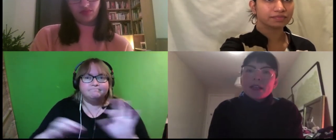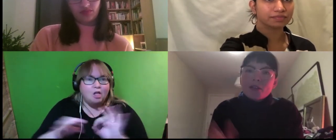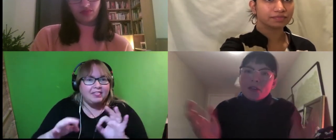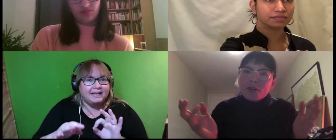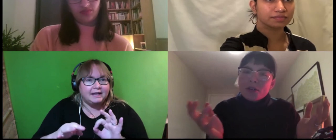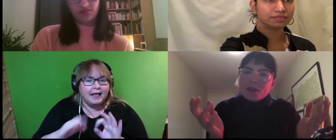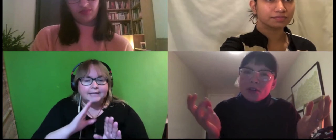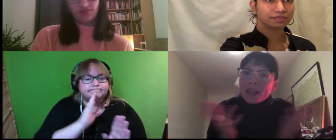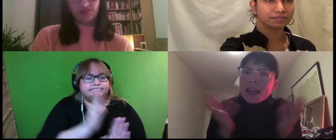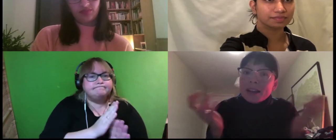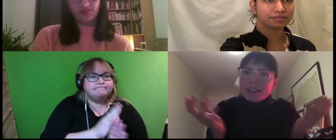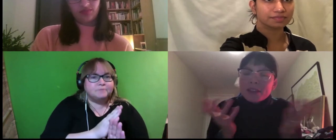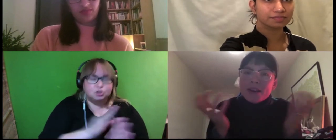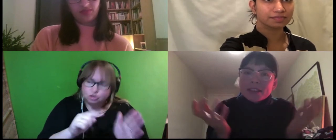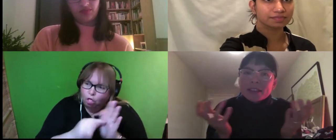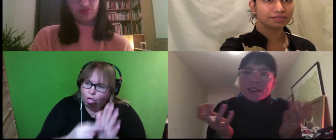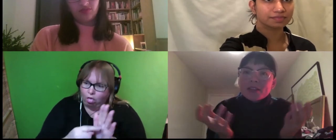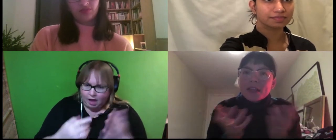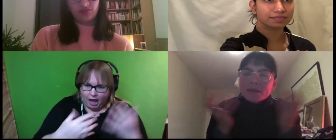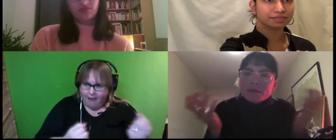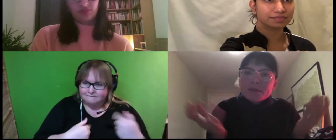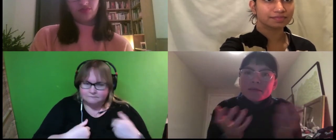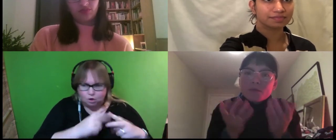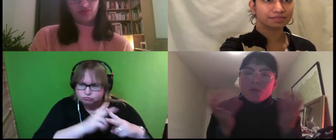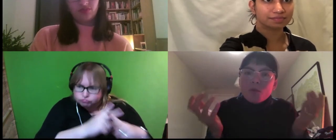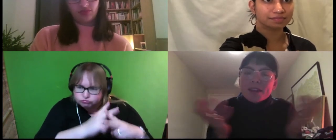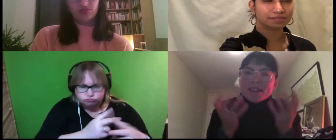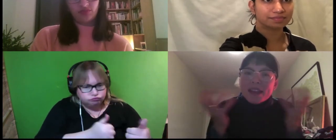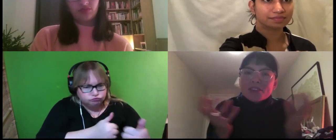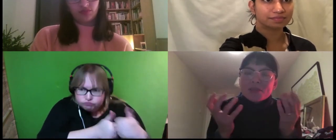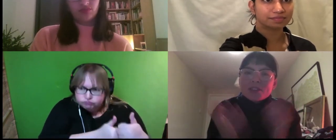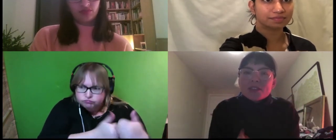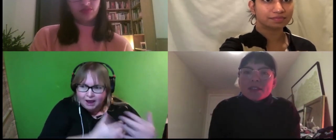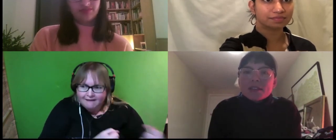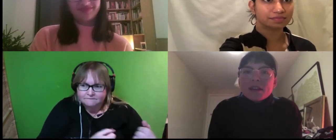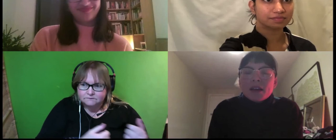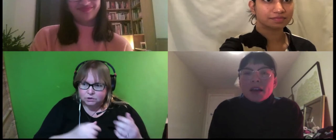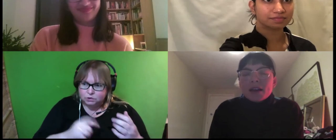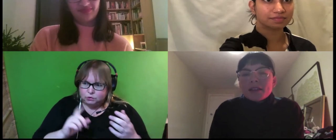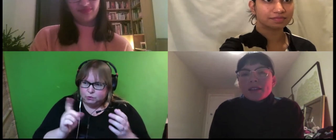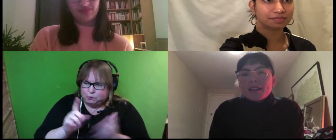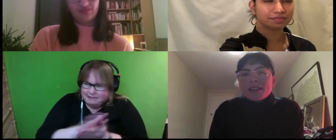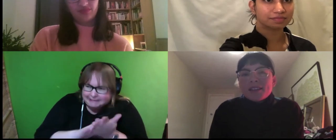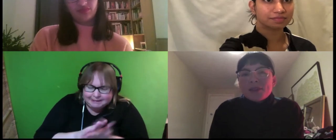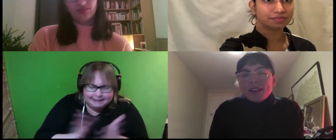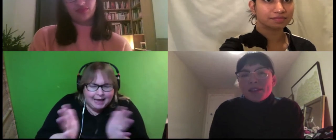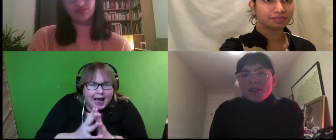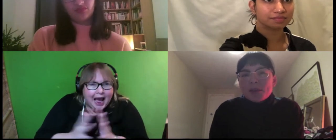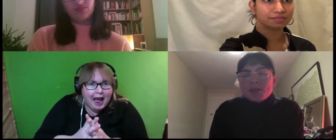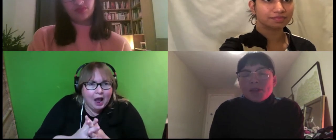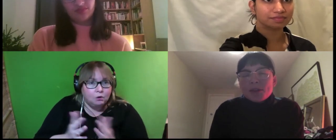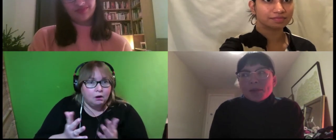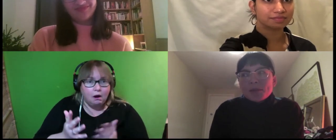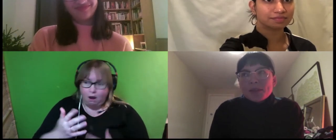visibility or criticality around it, kind of what this actually produces. And so thank you so